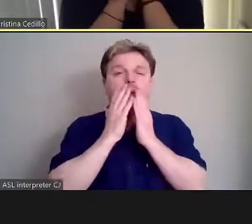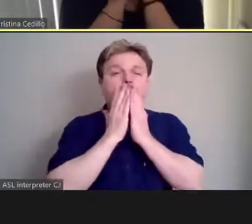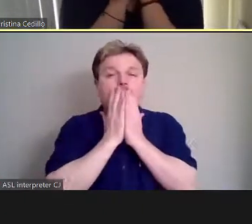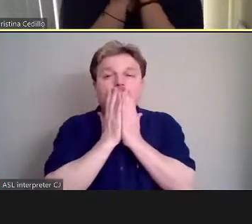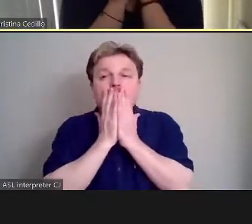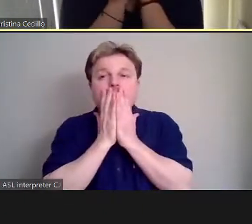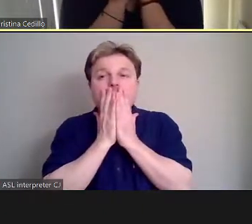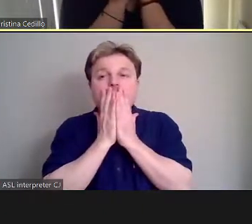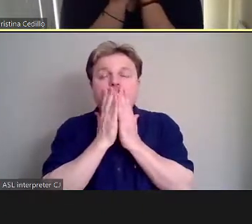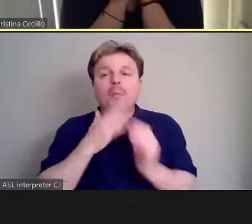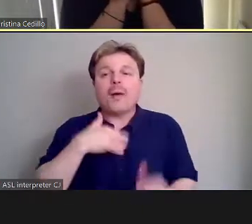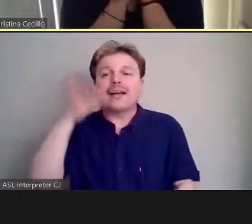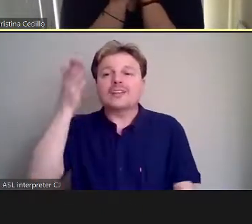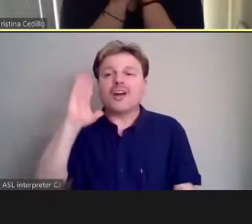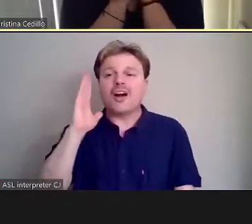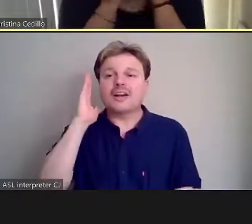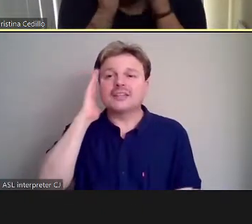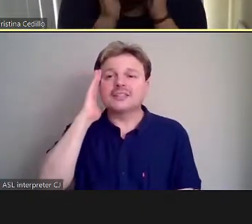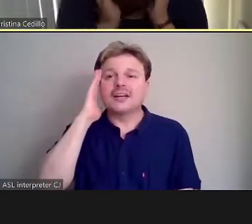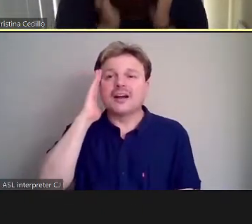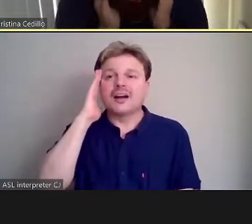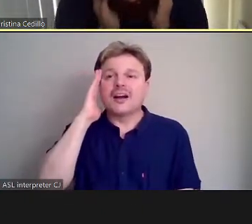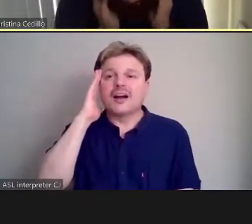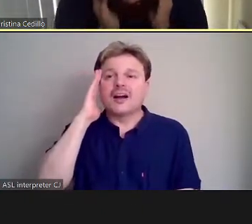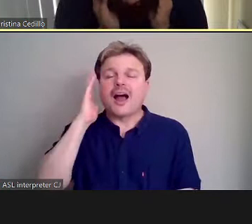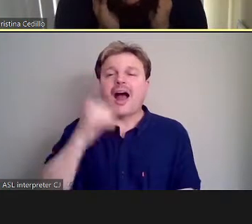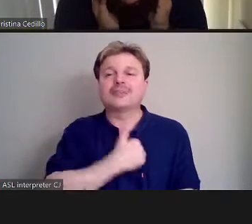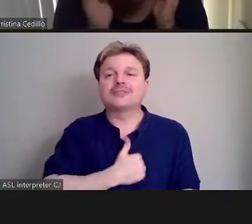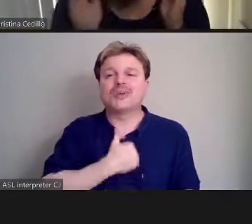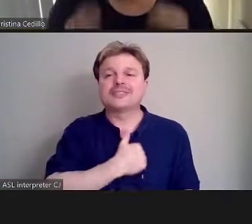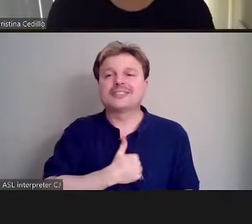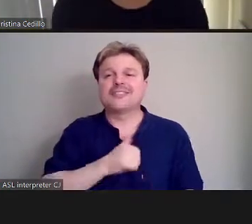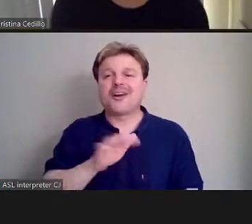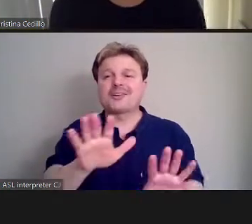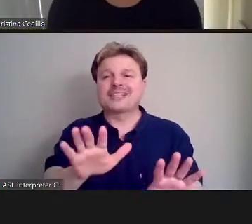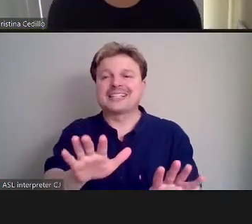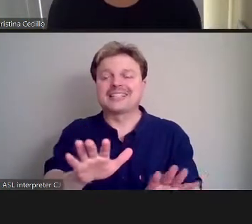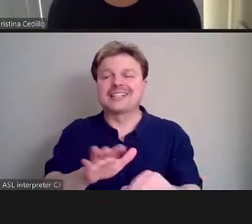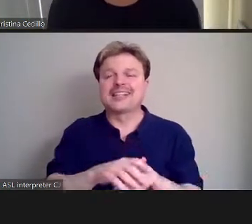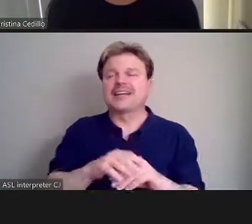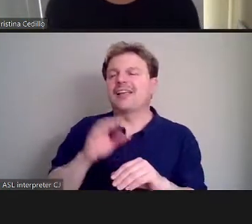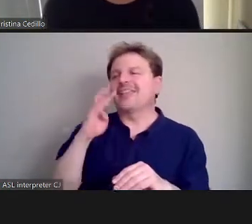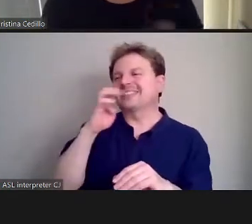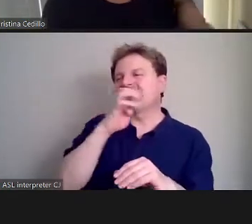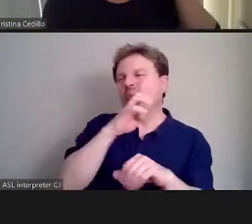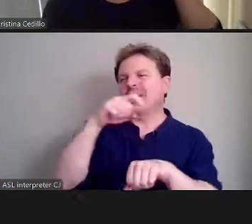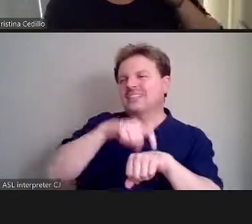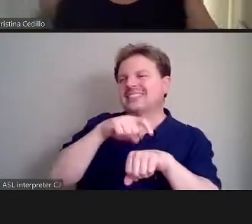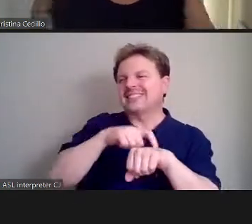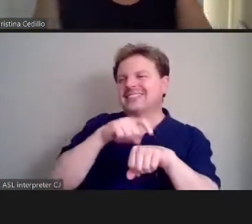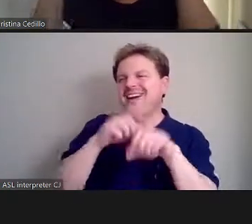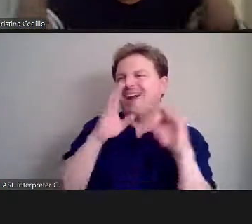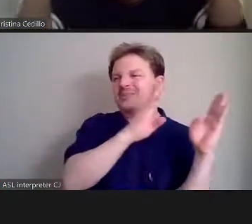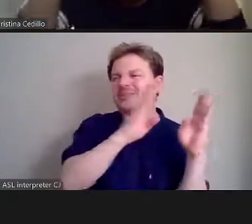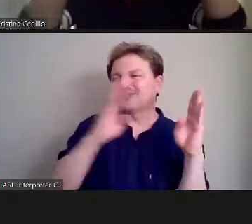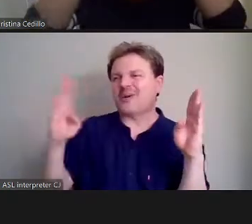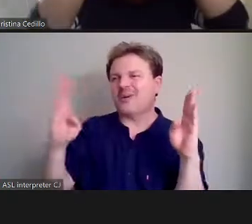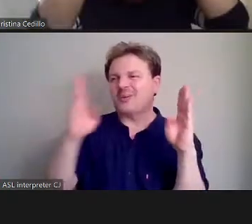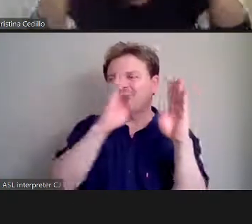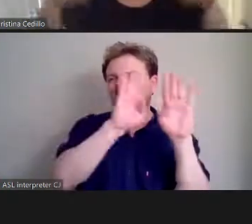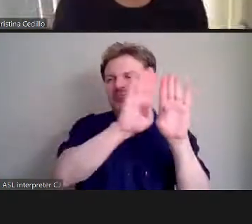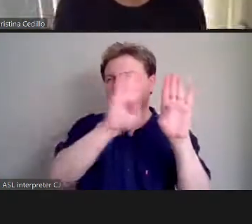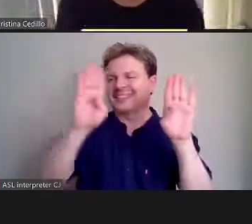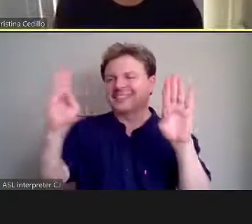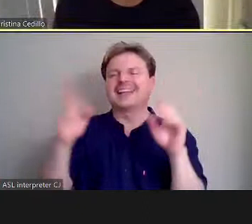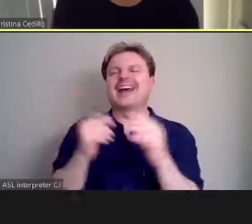Oh my God. I'm so sorry. It's the weird time zone jumble. I just wanted to toss that